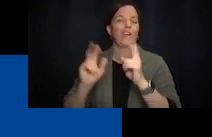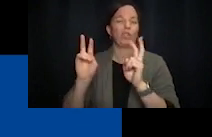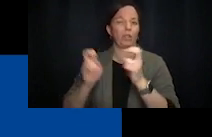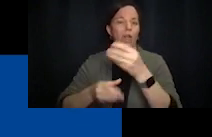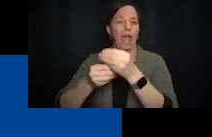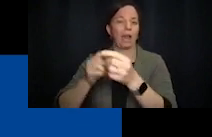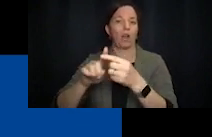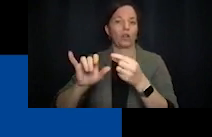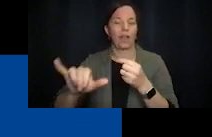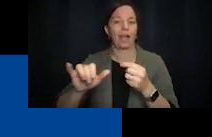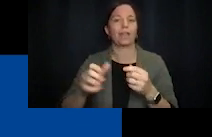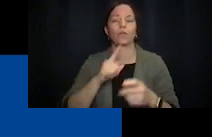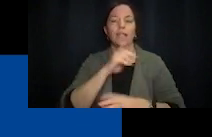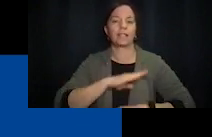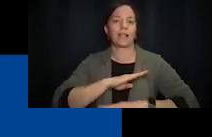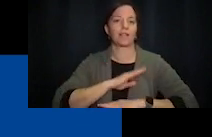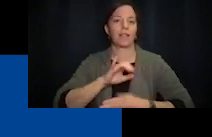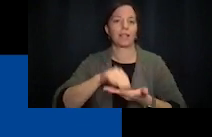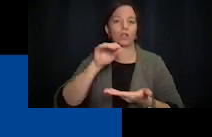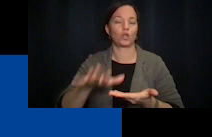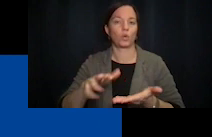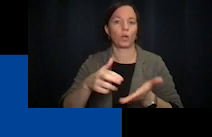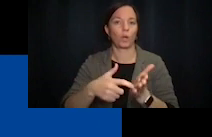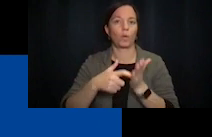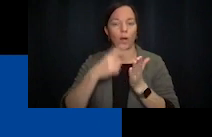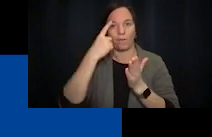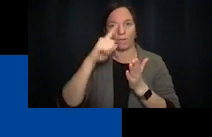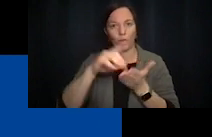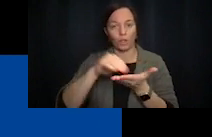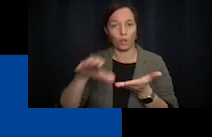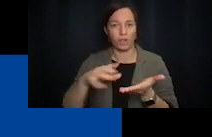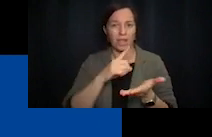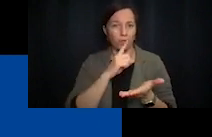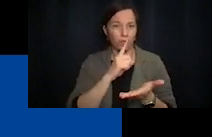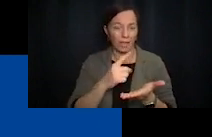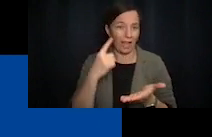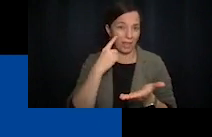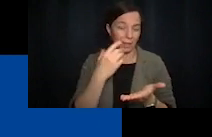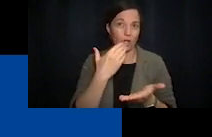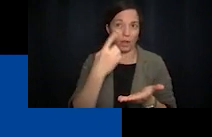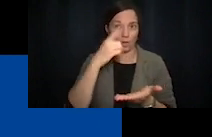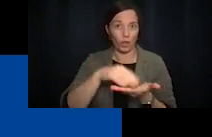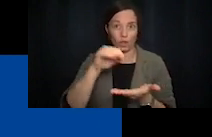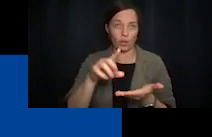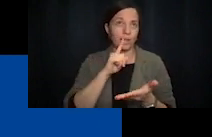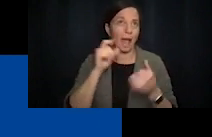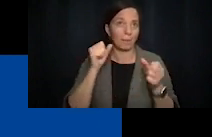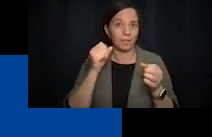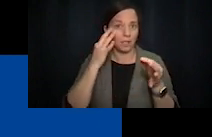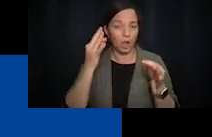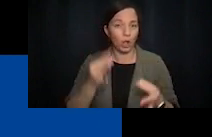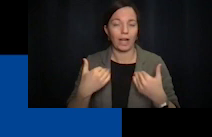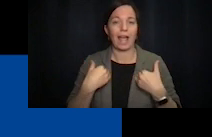bill requirements for being student facing. Especially, and I don't think there's any doubt that it can be really good for our students, absolutely, to have